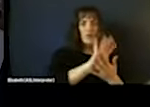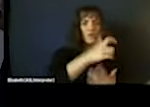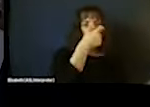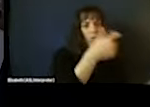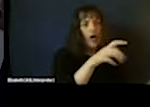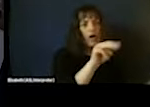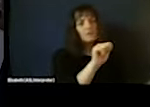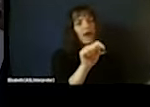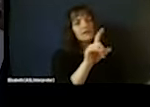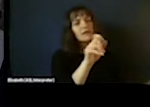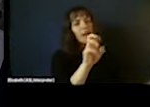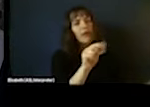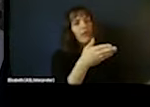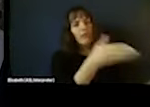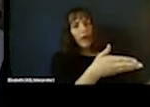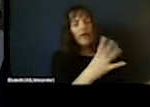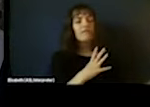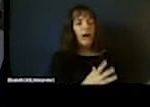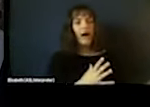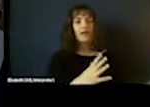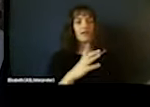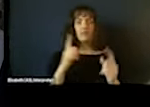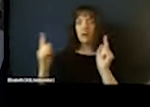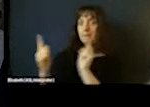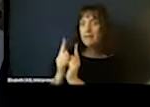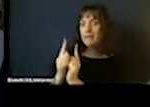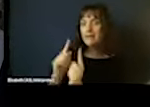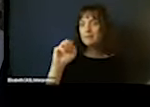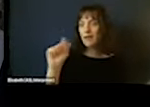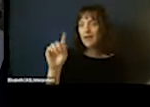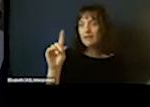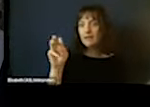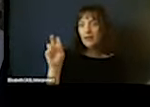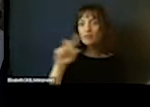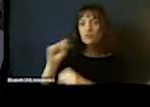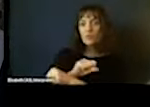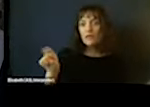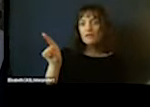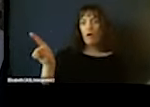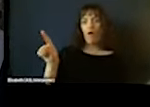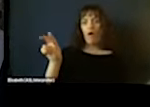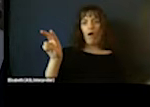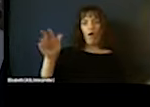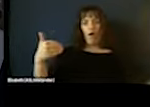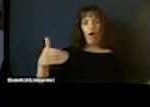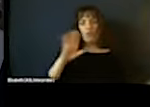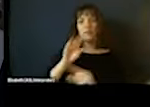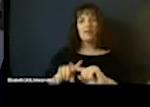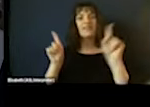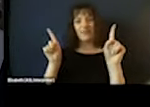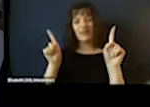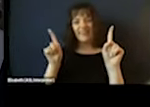there because it's the real human kind in front of me. So think about that when you meet